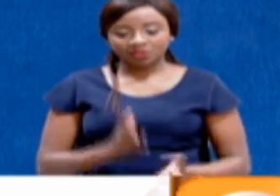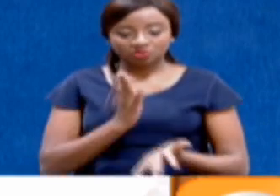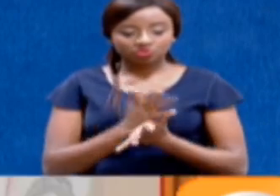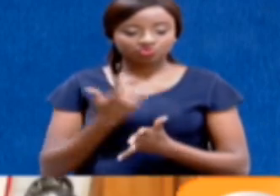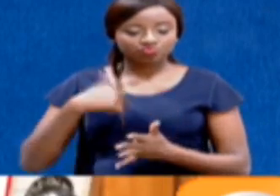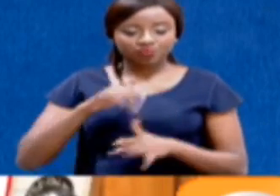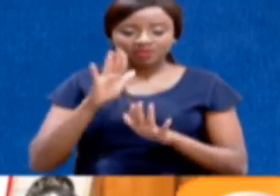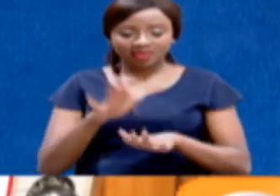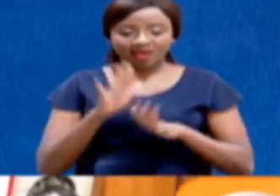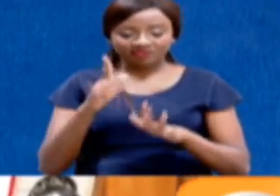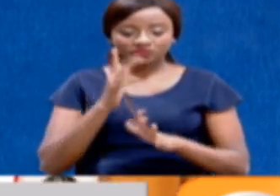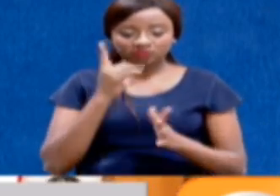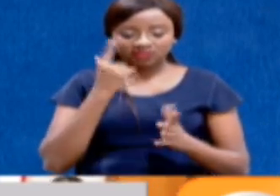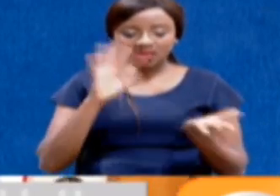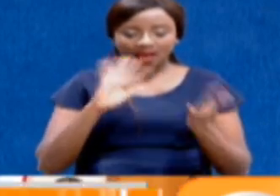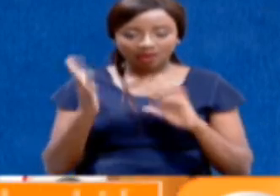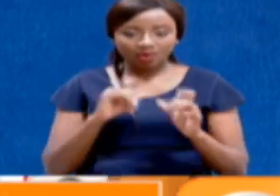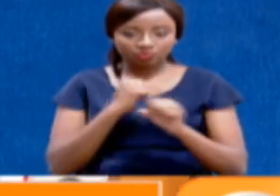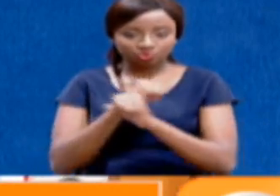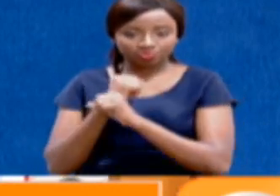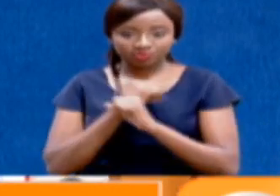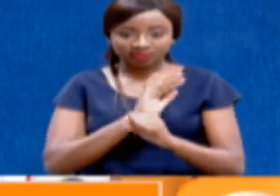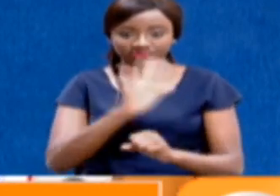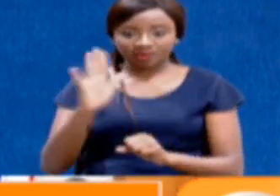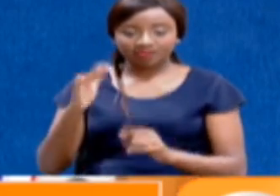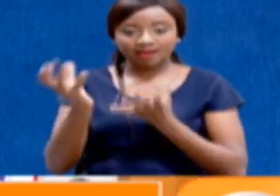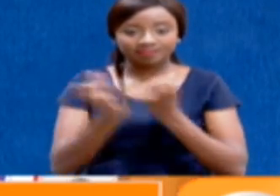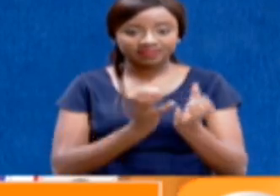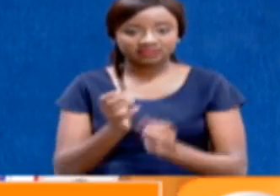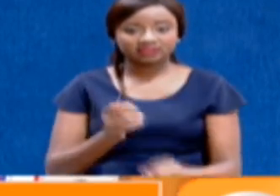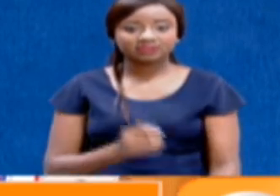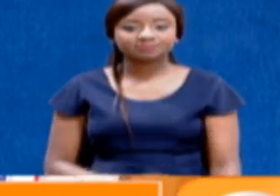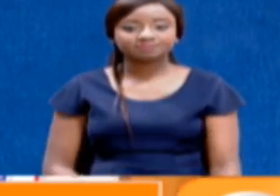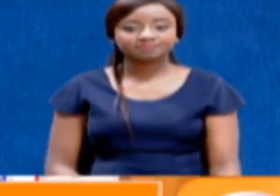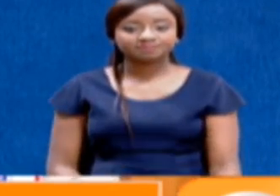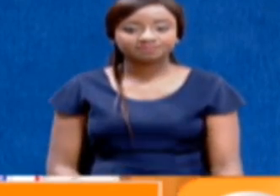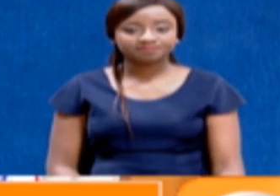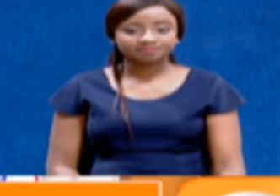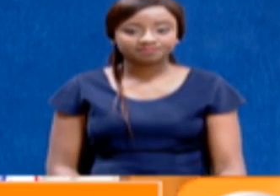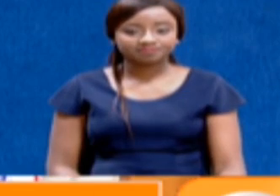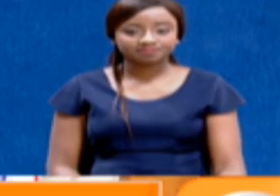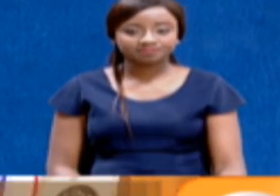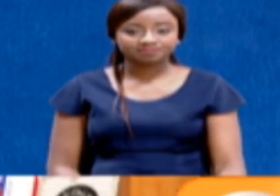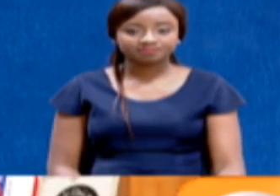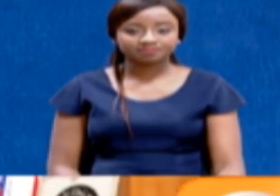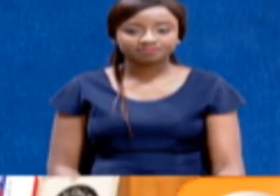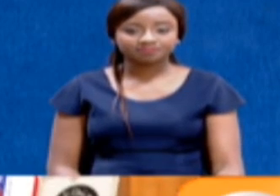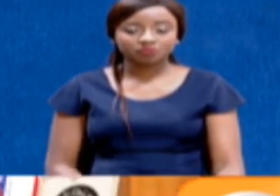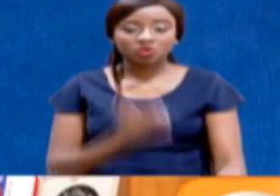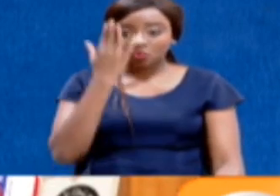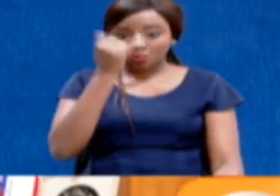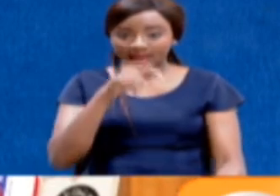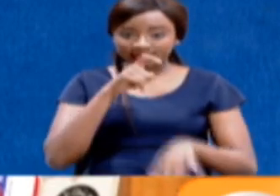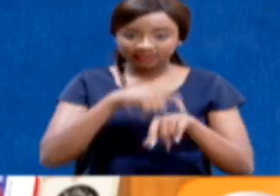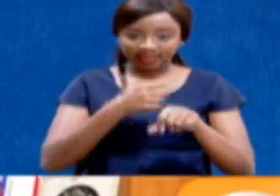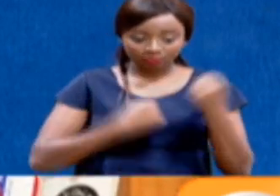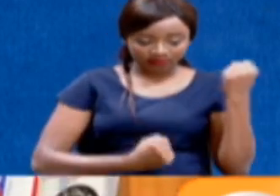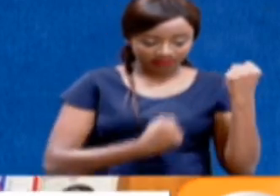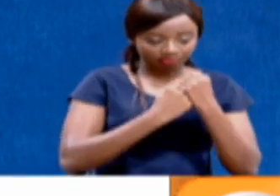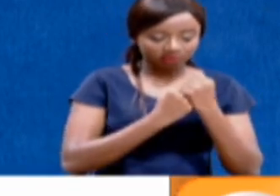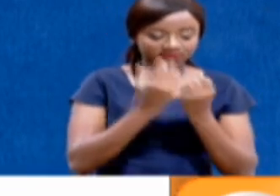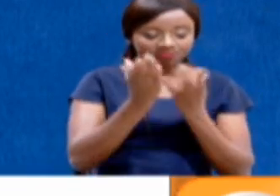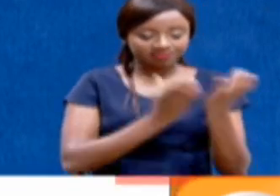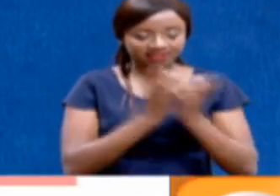keen about cushioning businesses because cushioning businesses is cushioning the economy